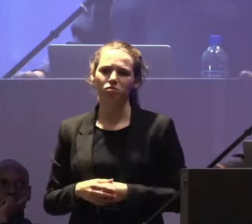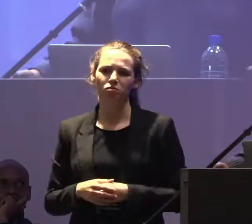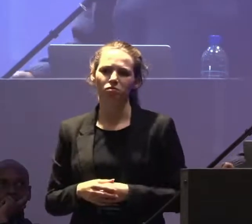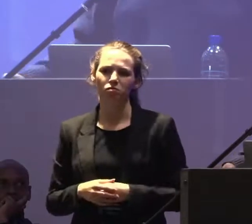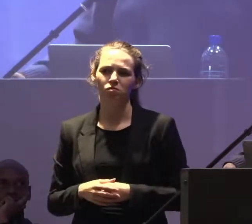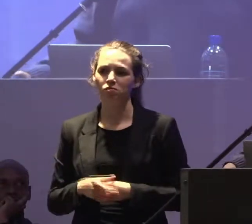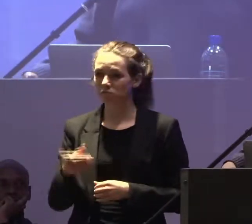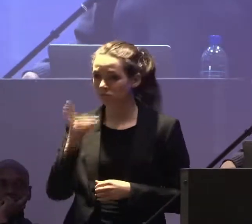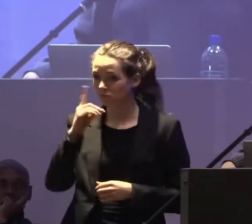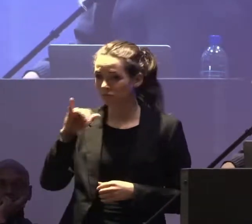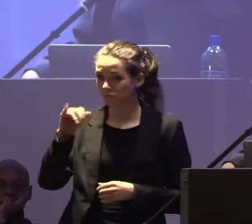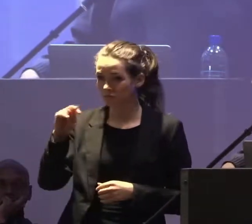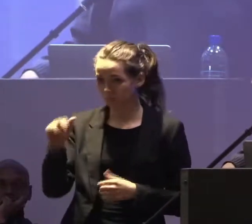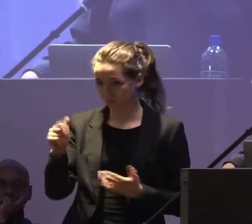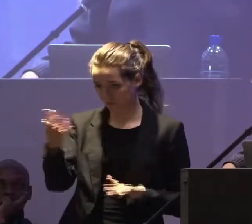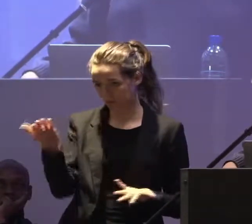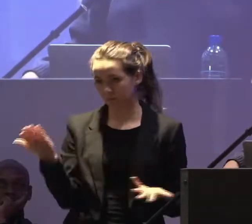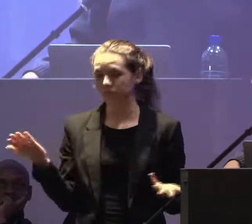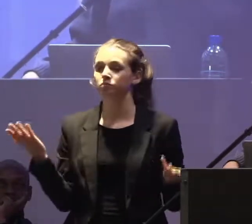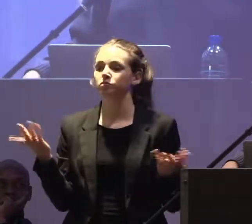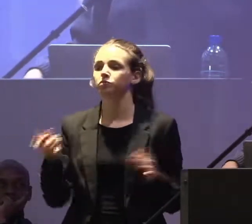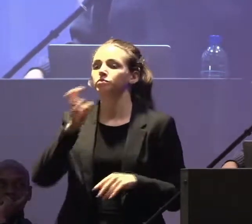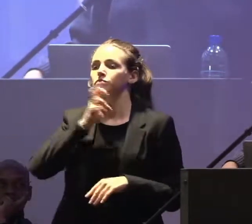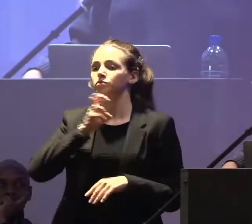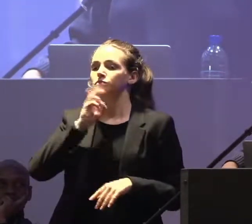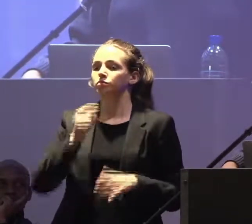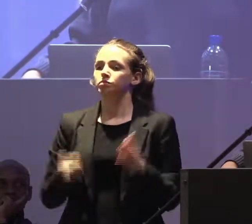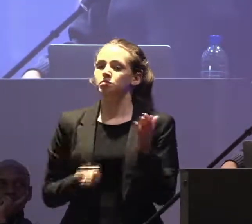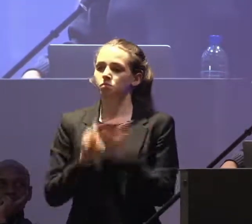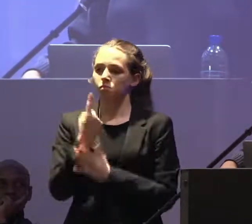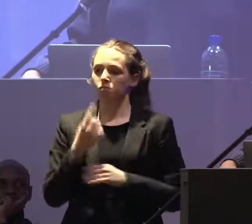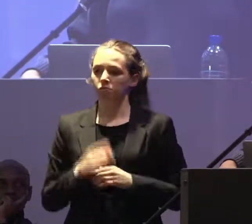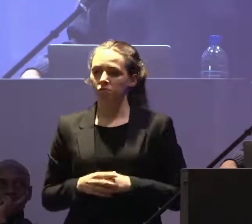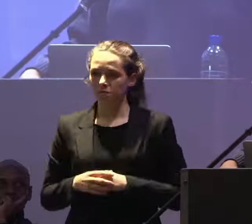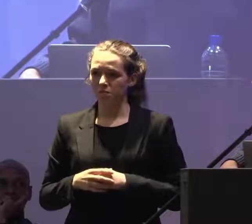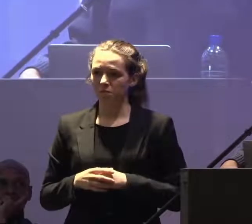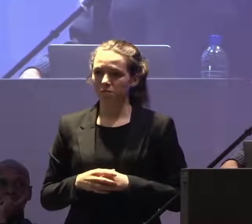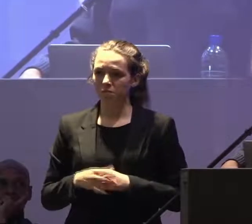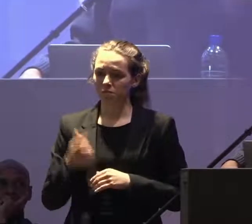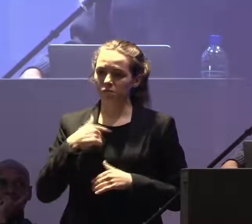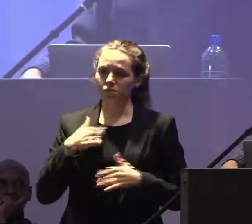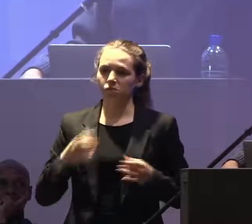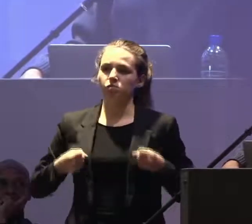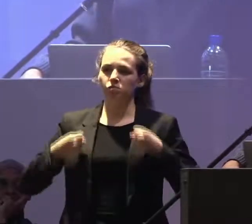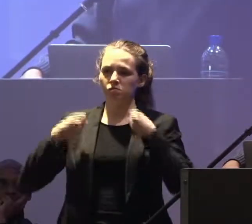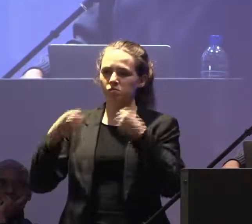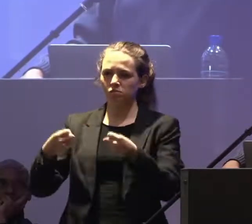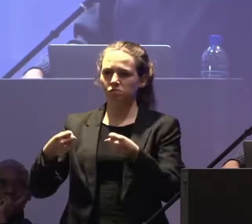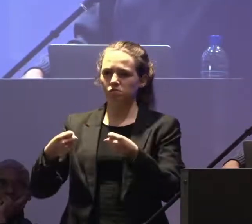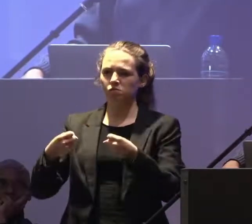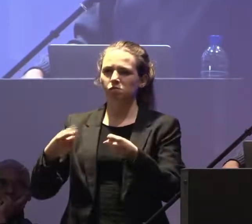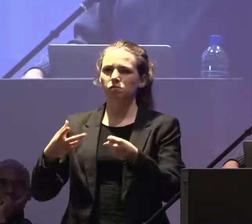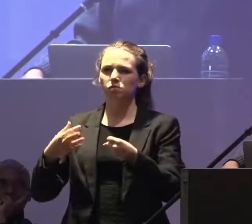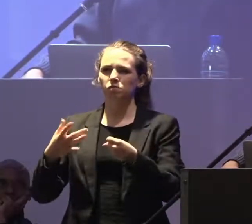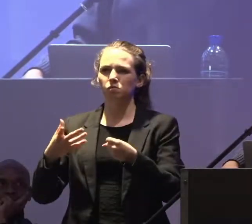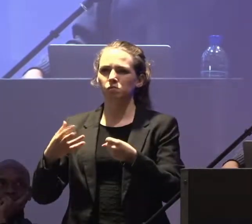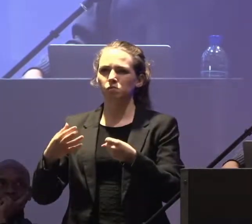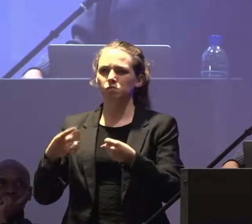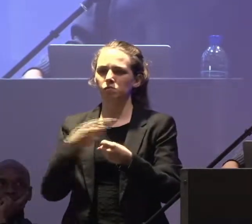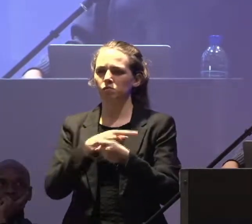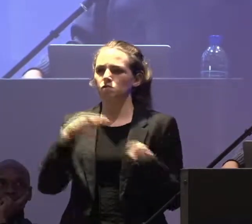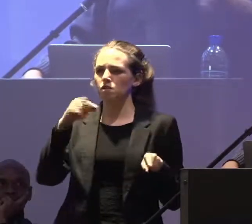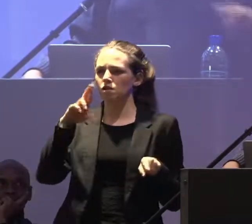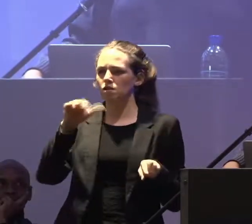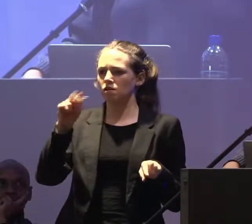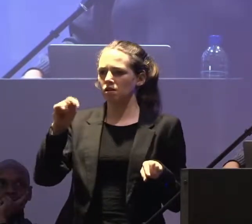Comrade Dina, on Friday, I was driving from Granskop,